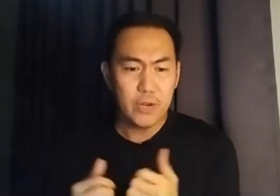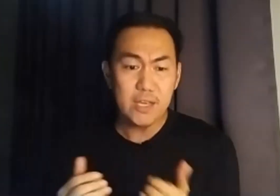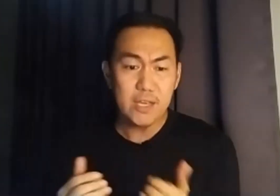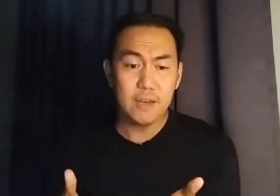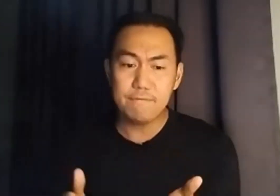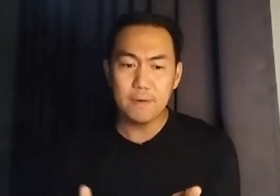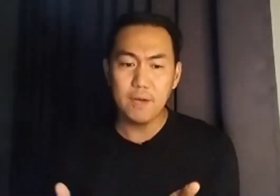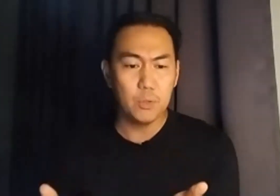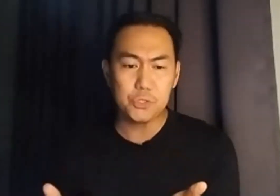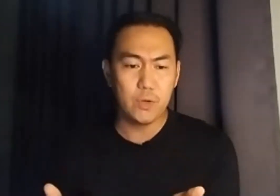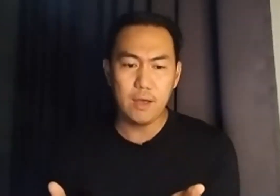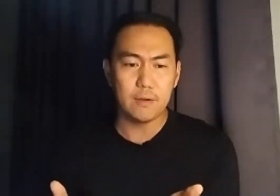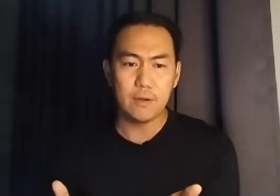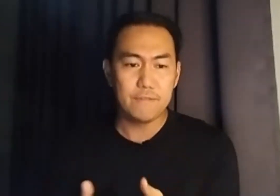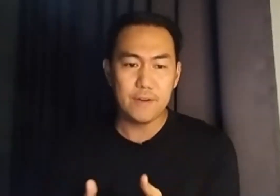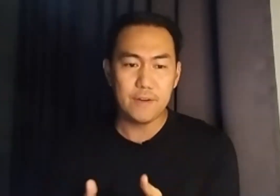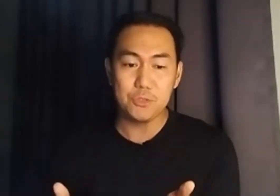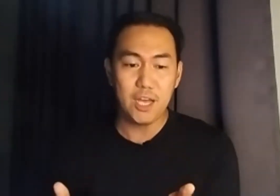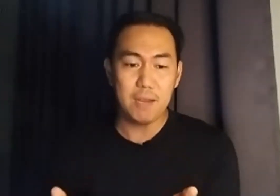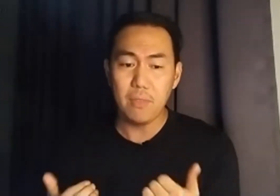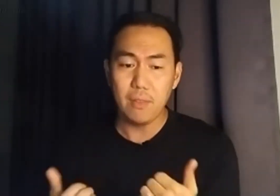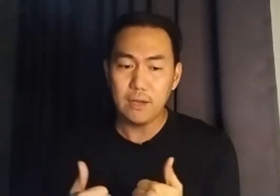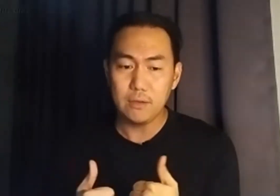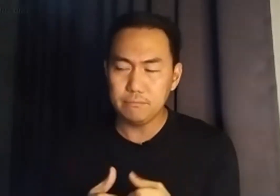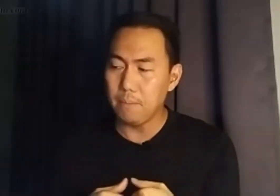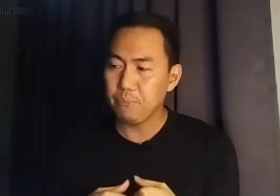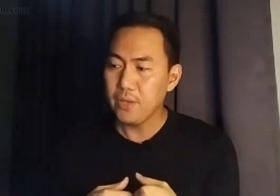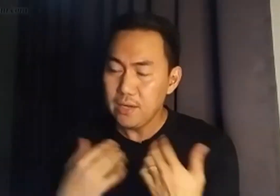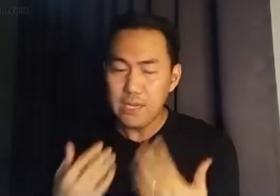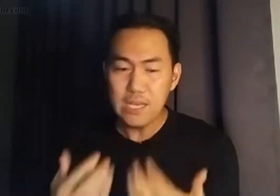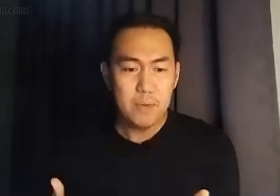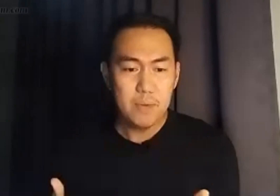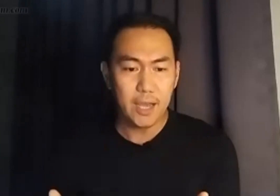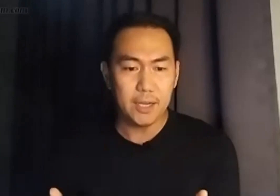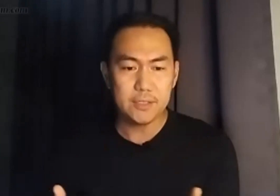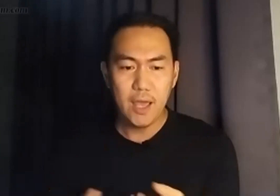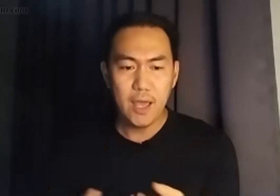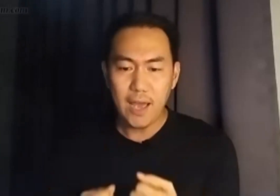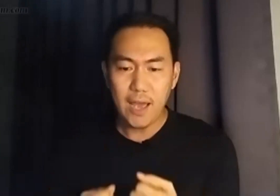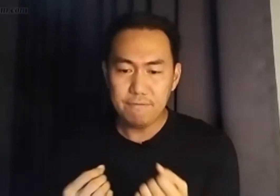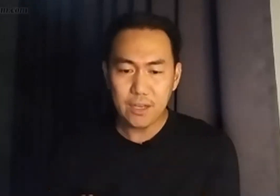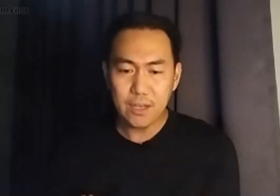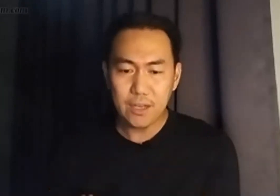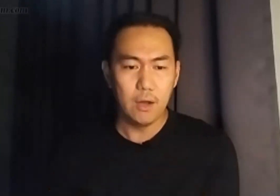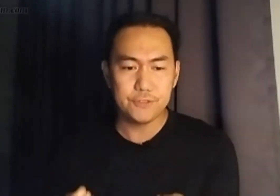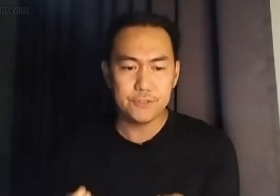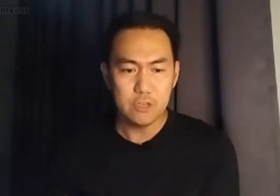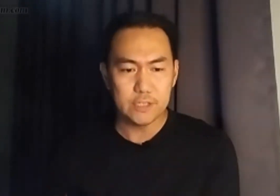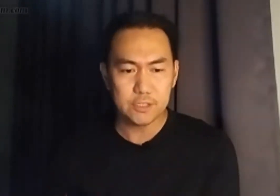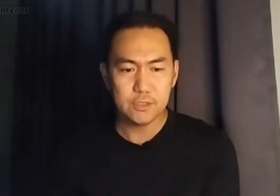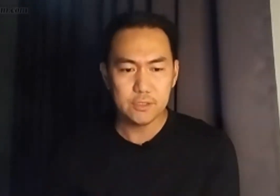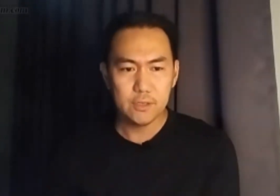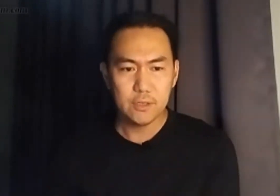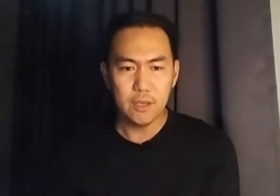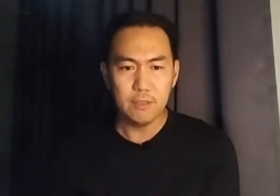being reassigned from one post to another from time to time, leaving behind a vacuum of